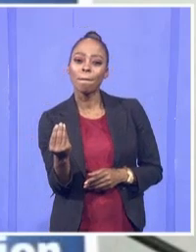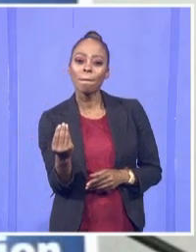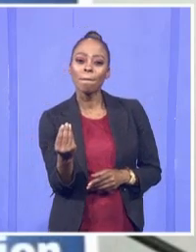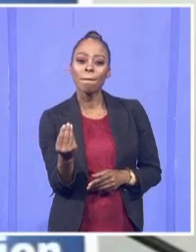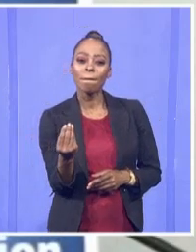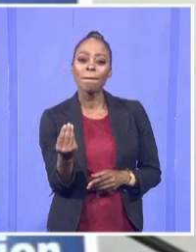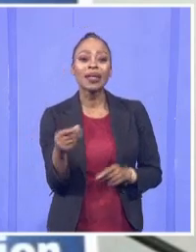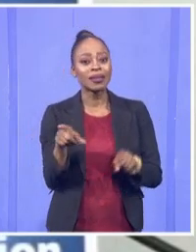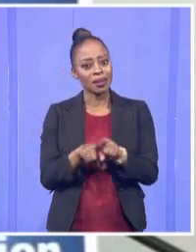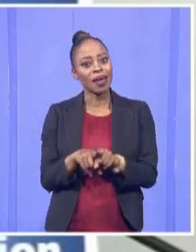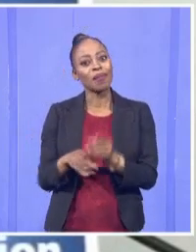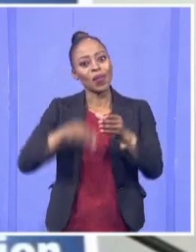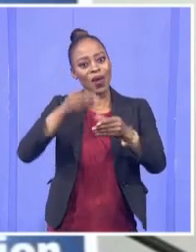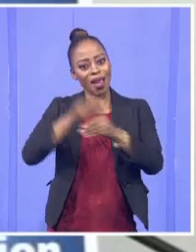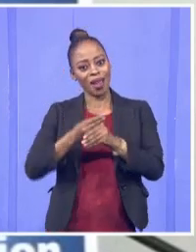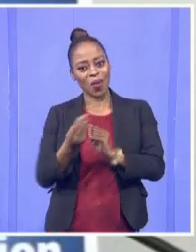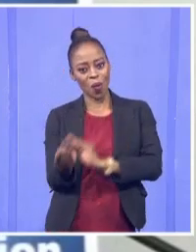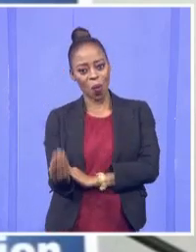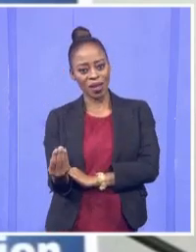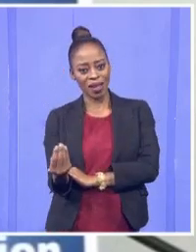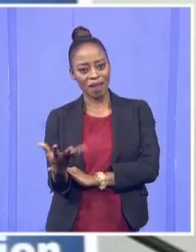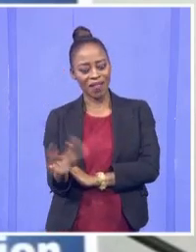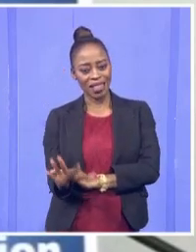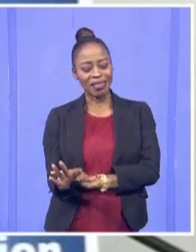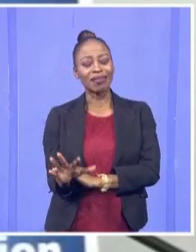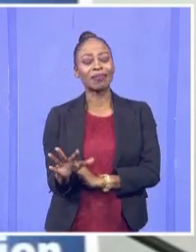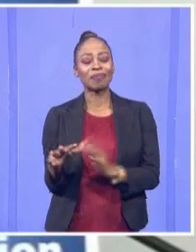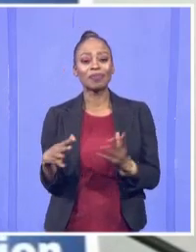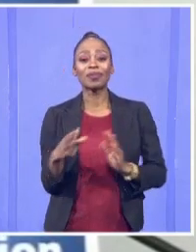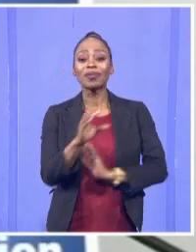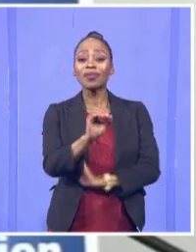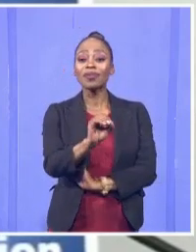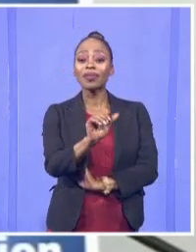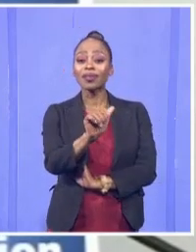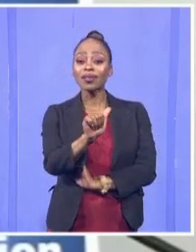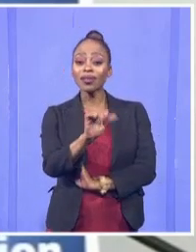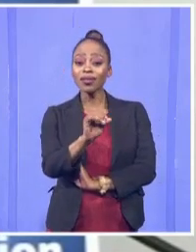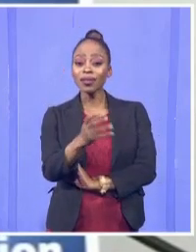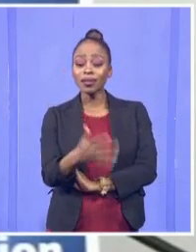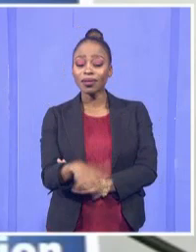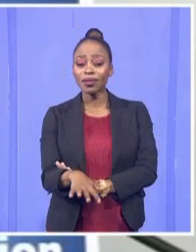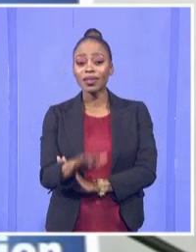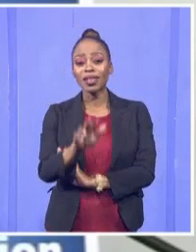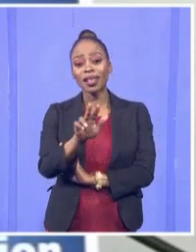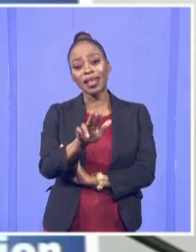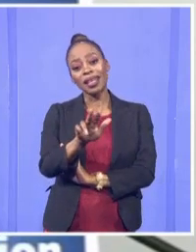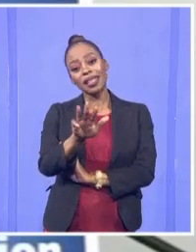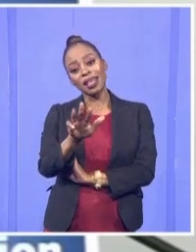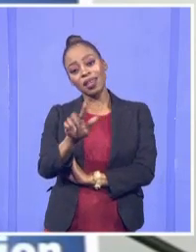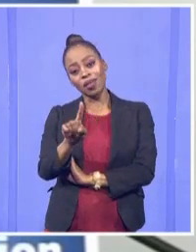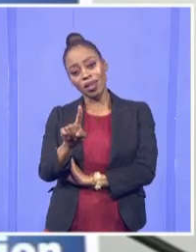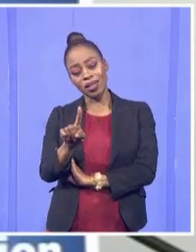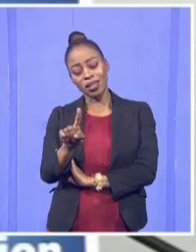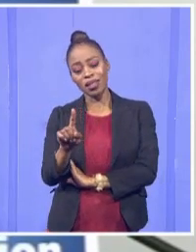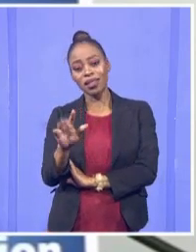also introduced the WhatsApp number 060 891